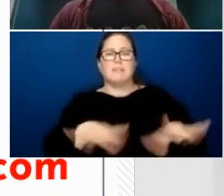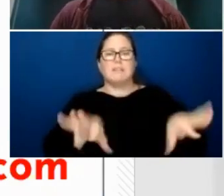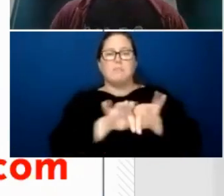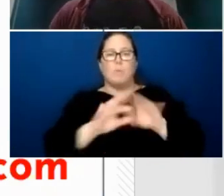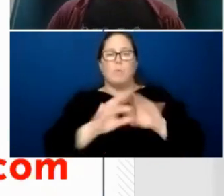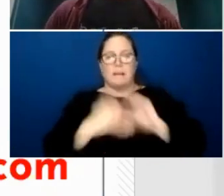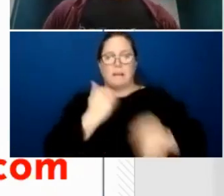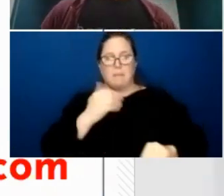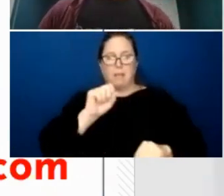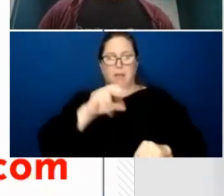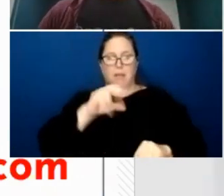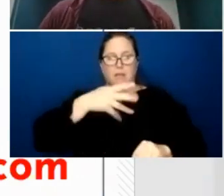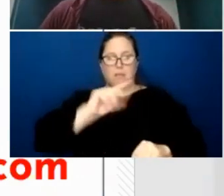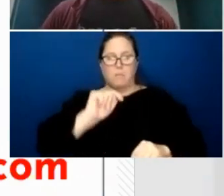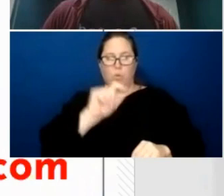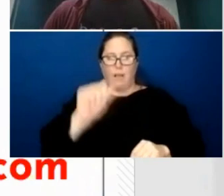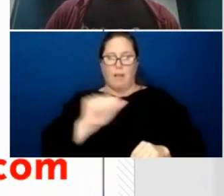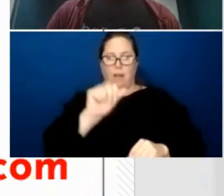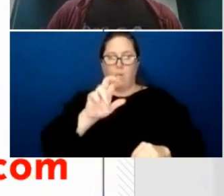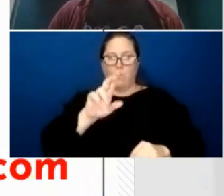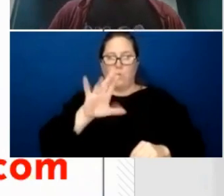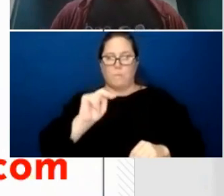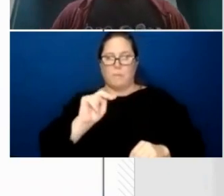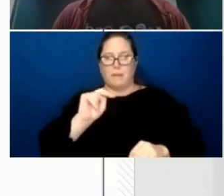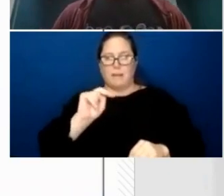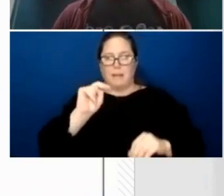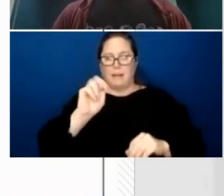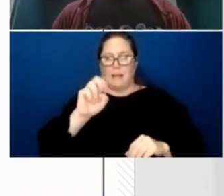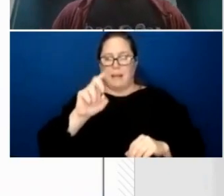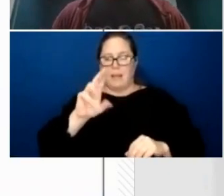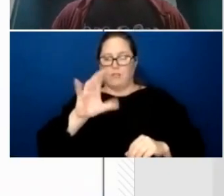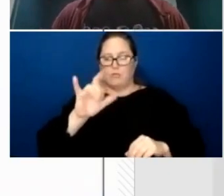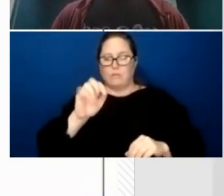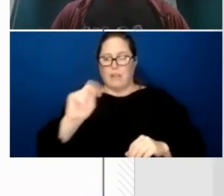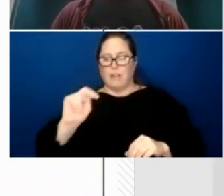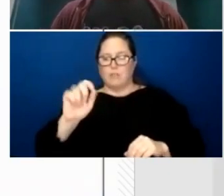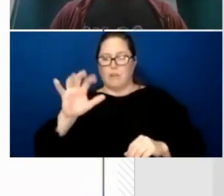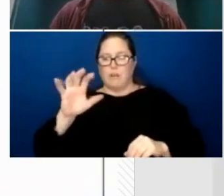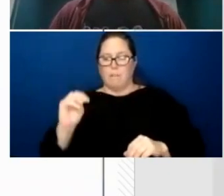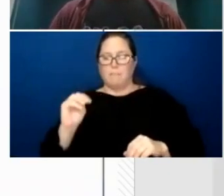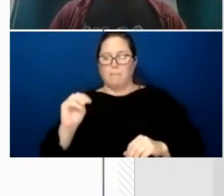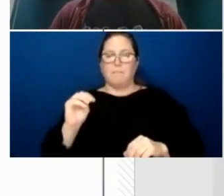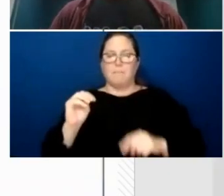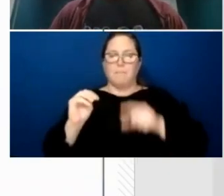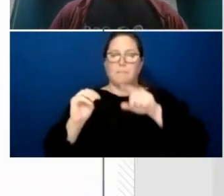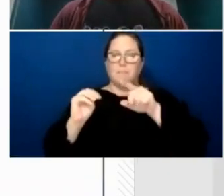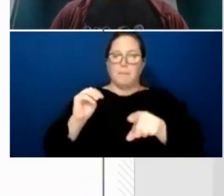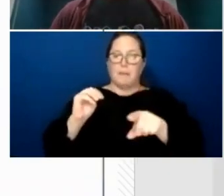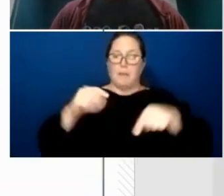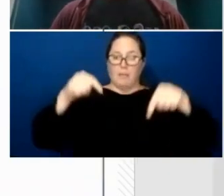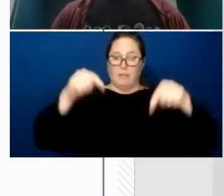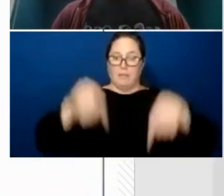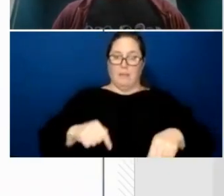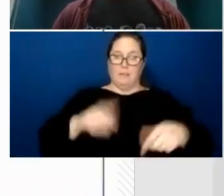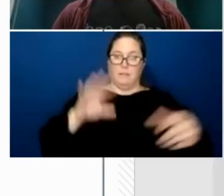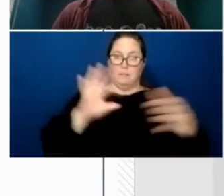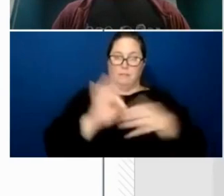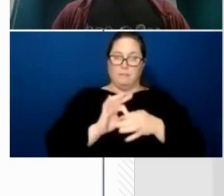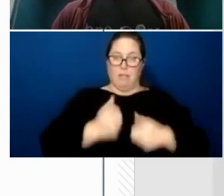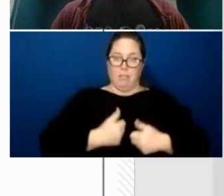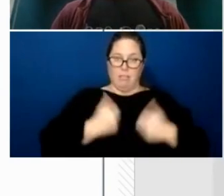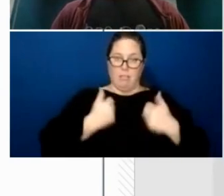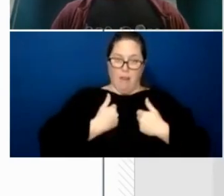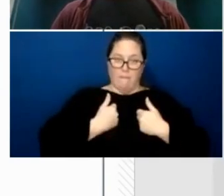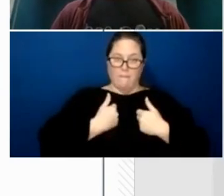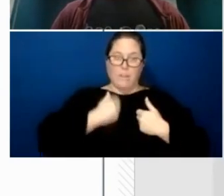you. And everyone here today who's joining us live, we will email you a certificate on Thursday morning, tomorrow